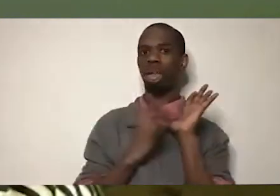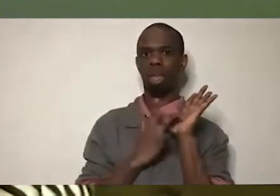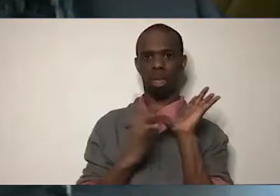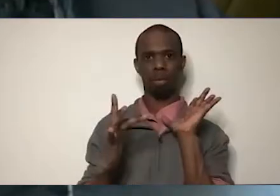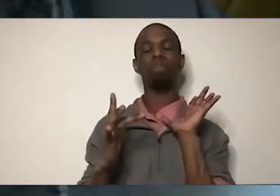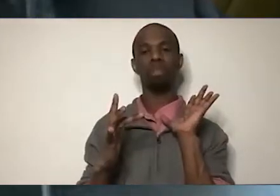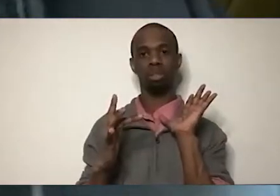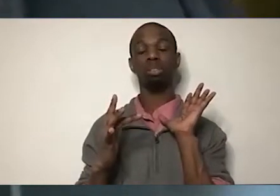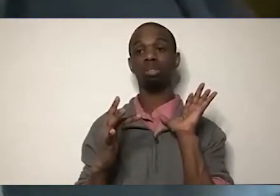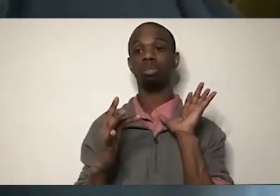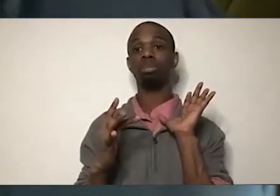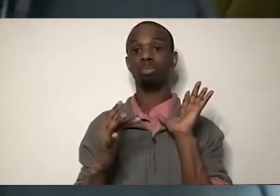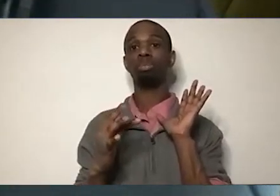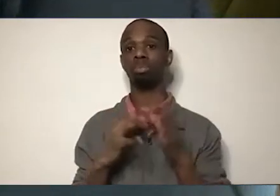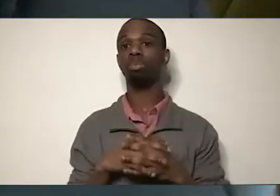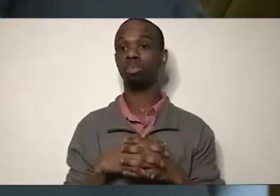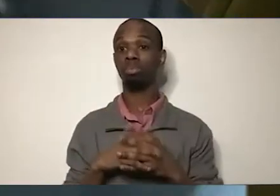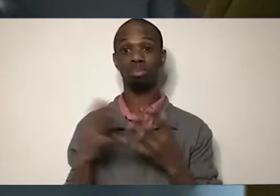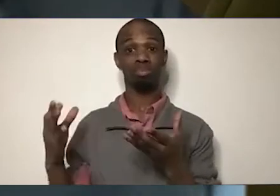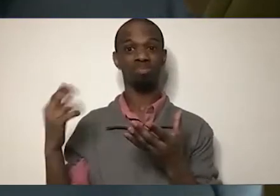I know by now. Okay.